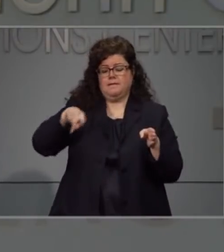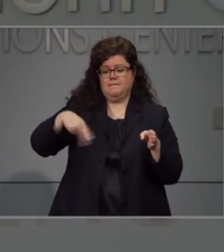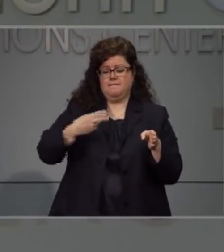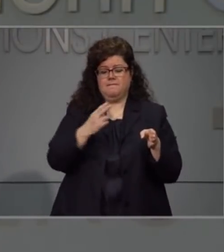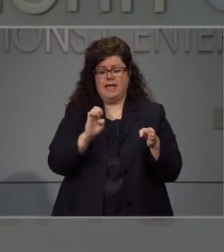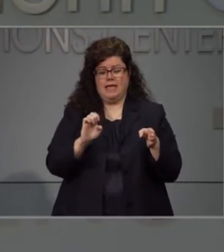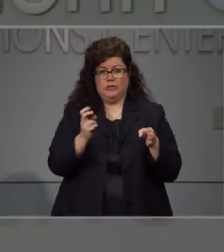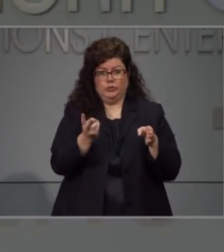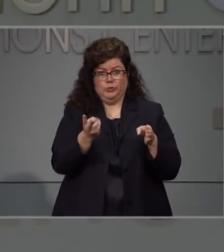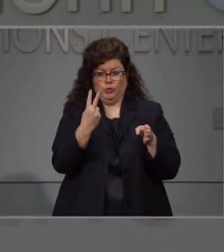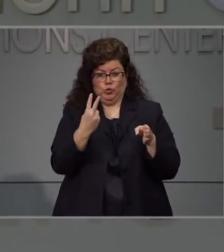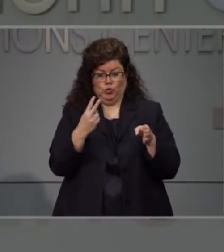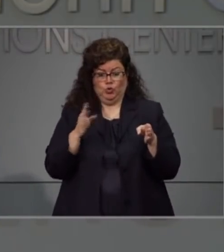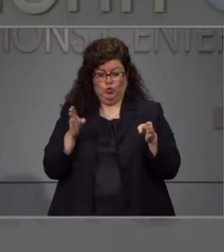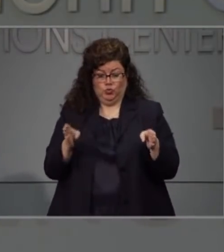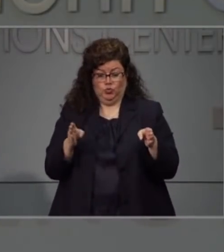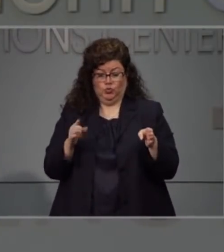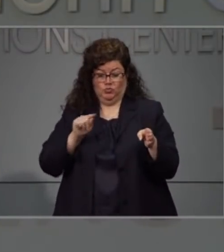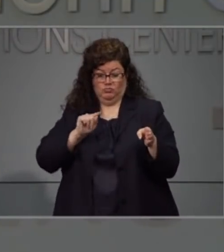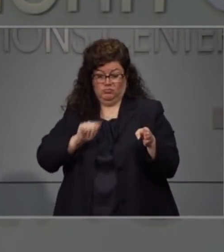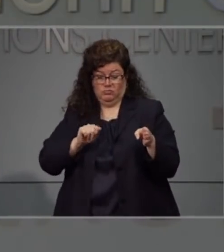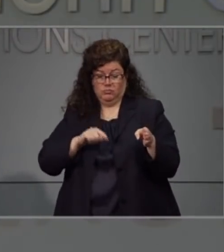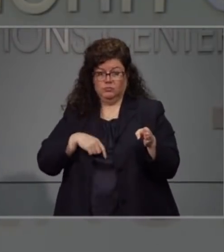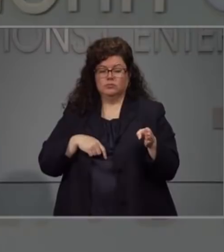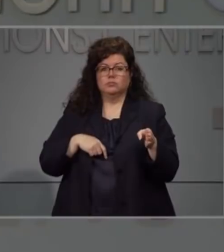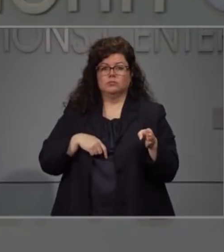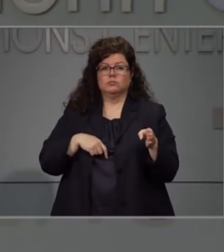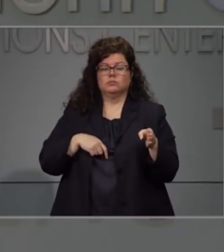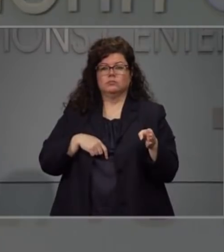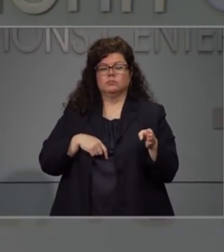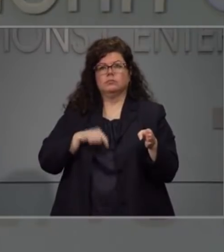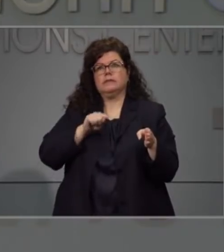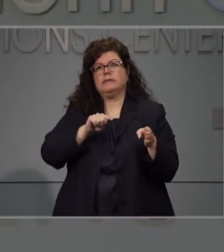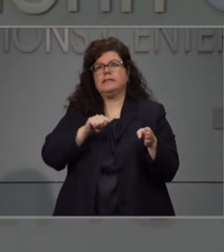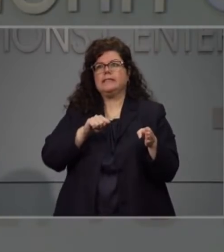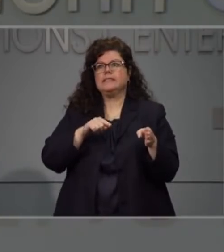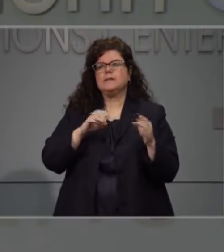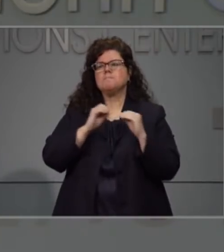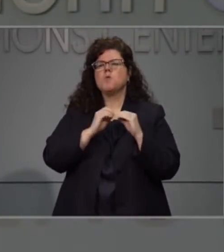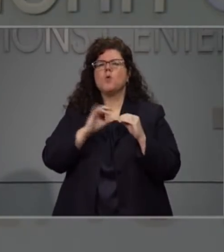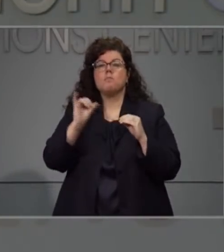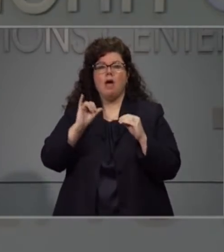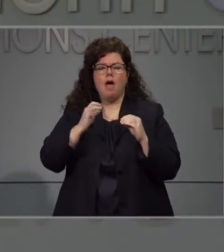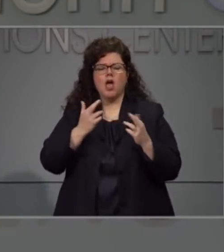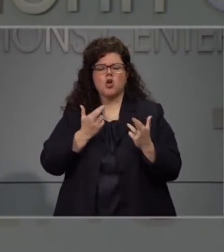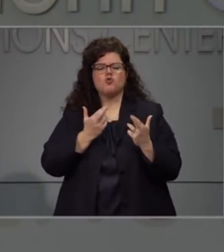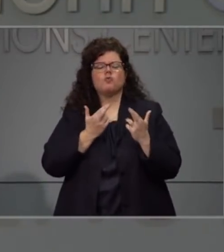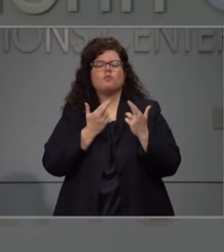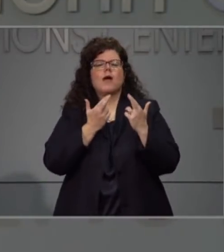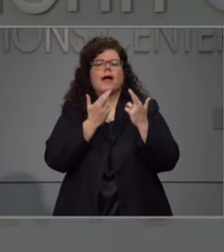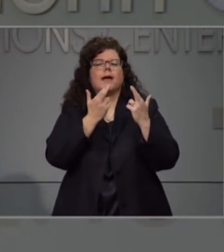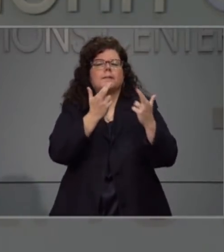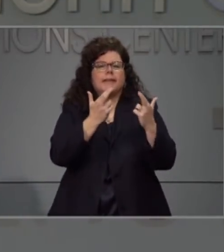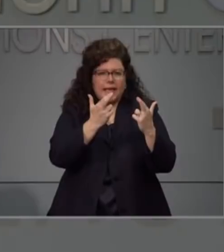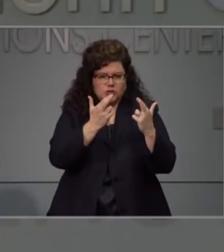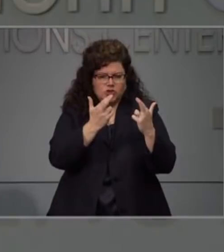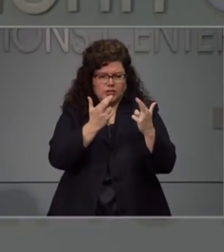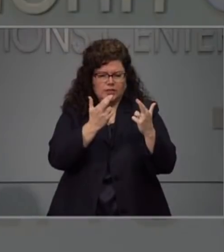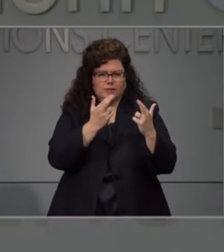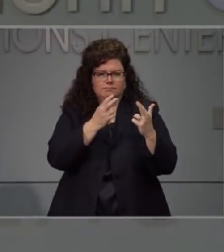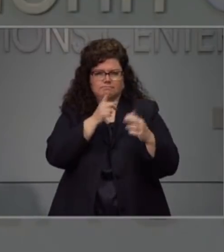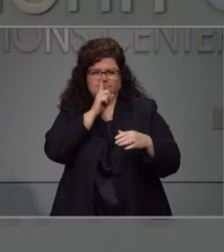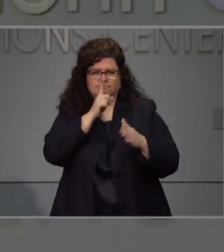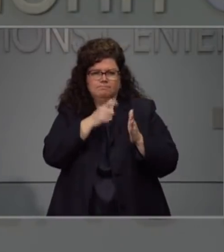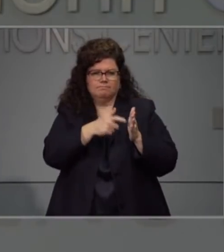The guidance for the buffets is more considered recommendations. So why is things